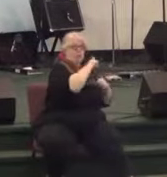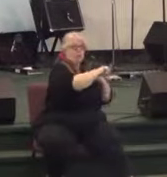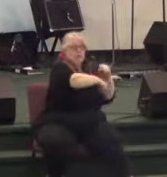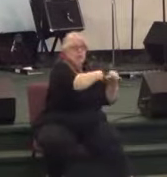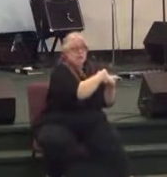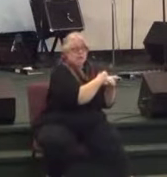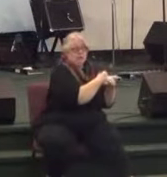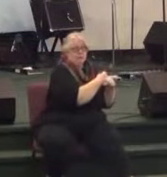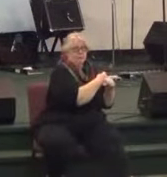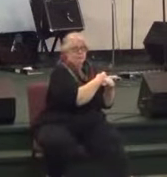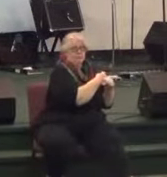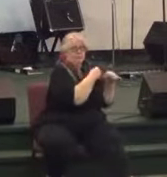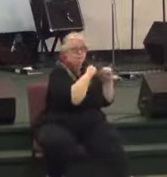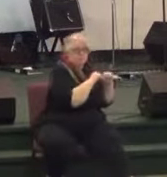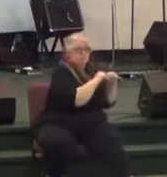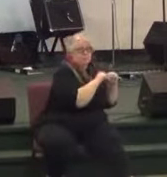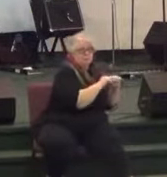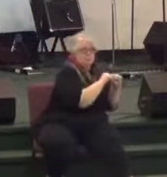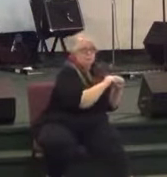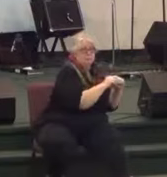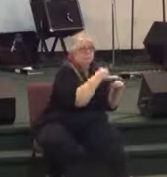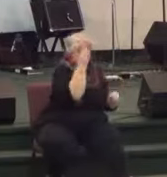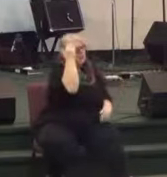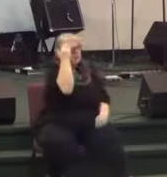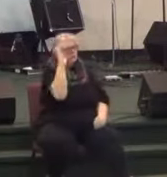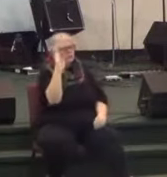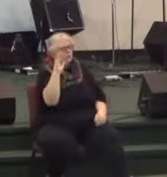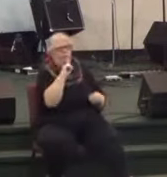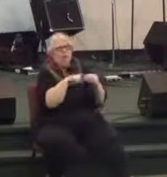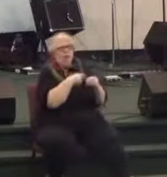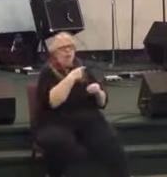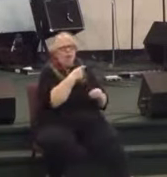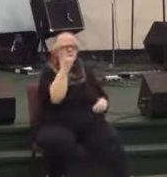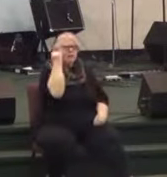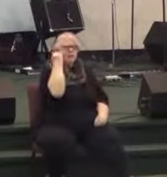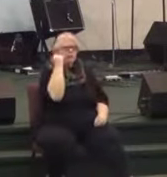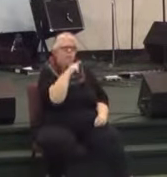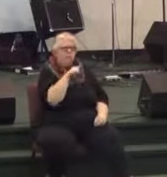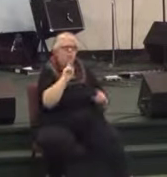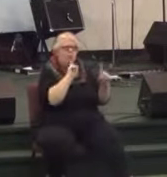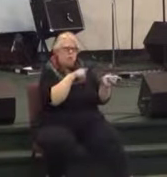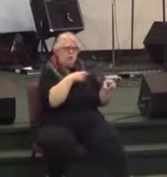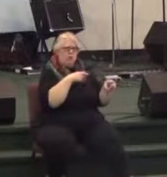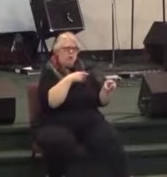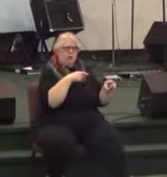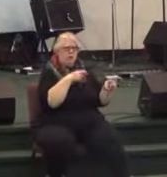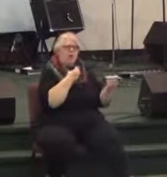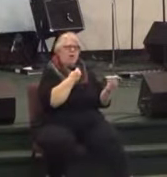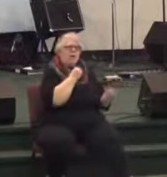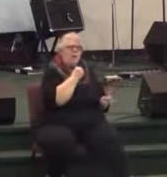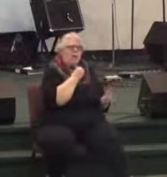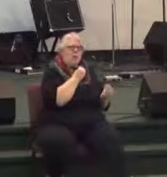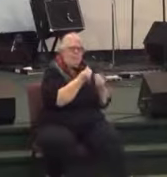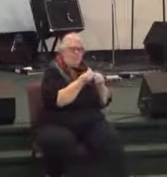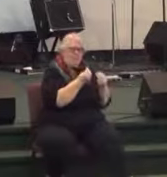know about any of you that haven't been on a missions trip, but for those of us that have been out of country on